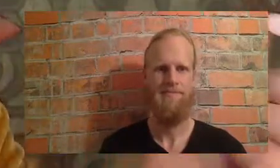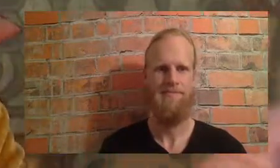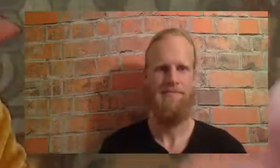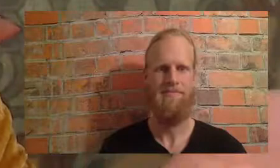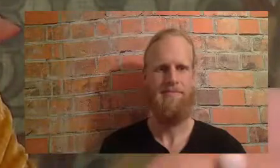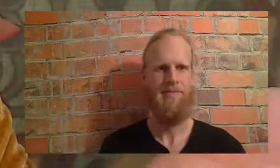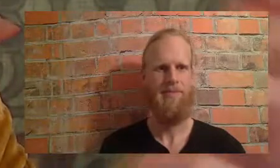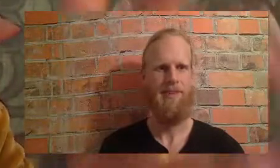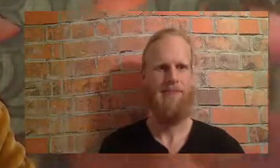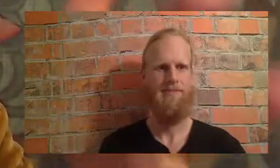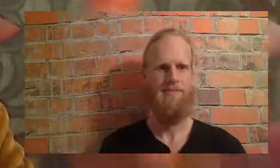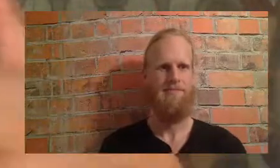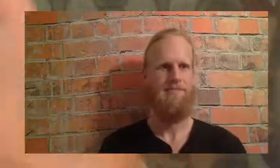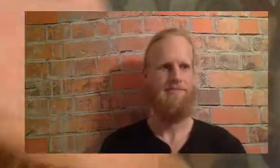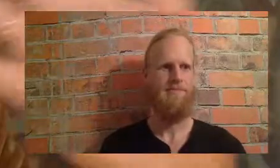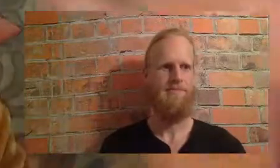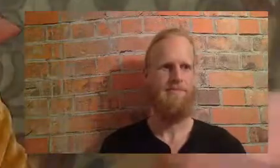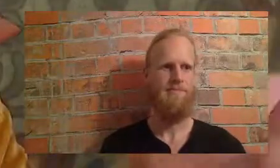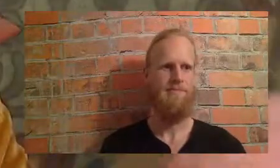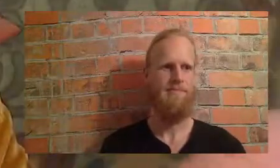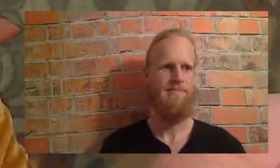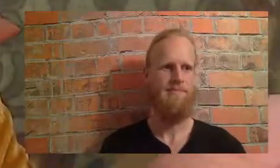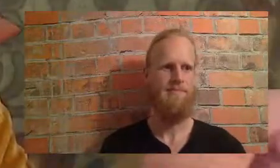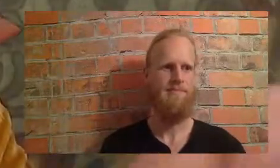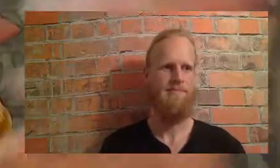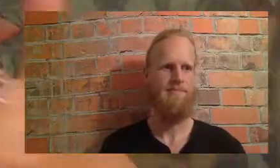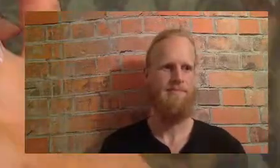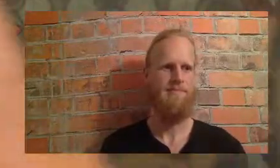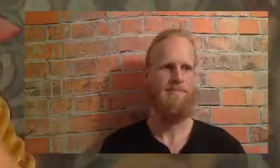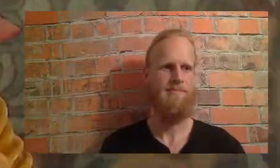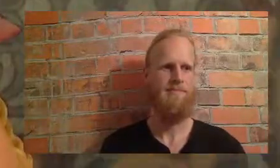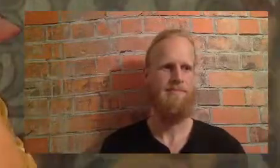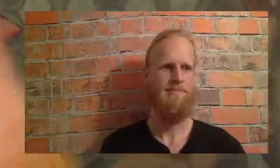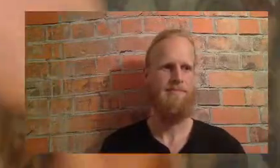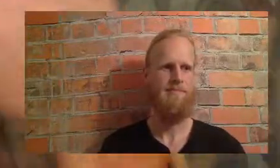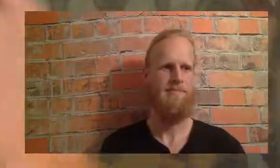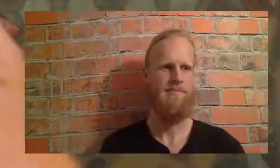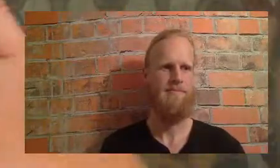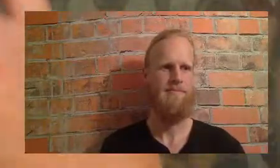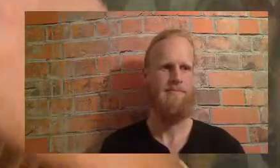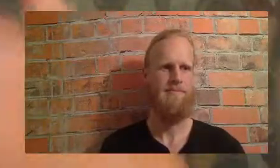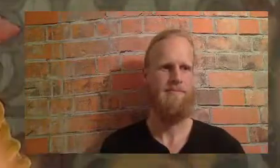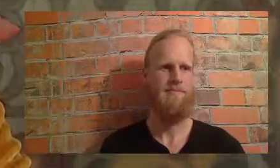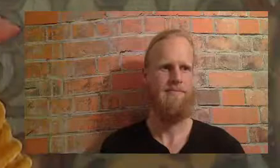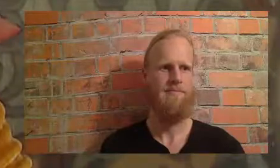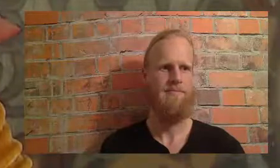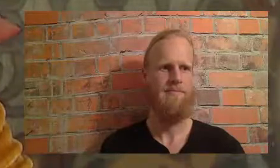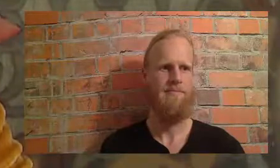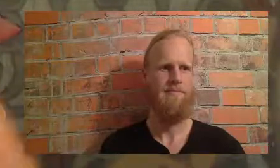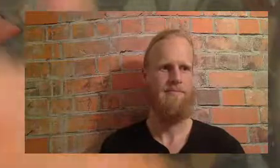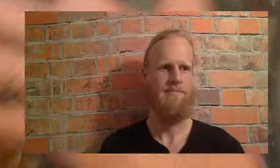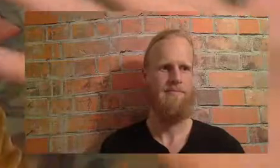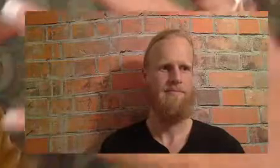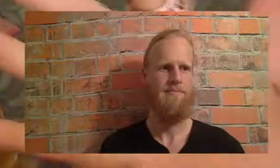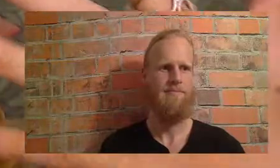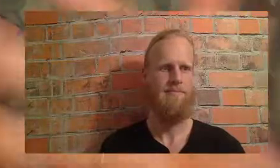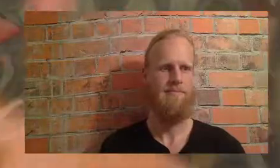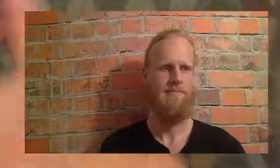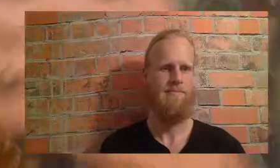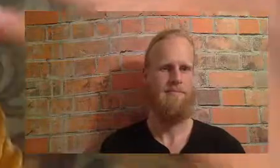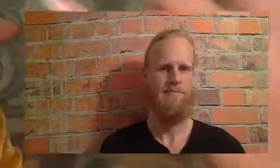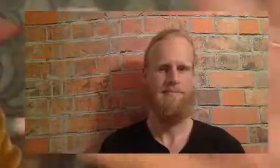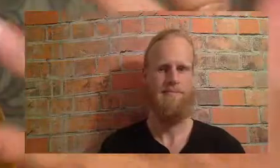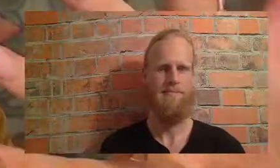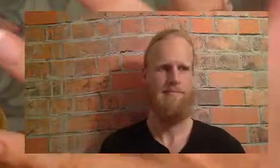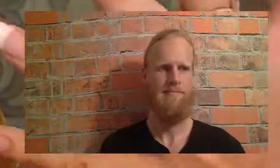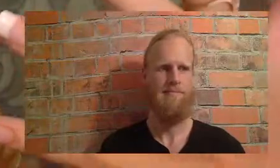go far beyond this week. This is our big launch. But my goal is to do this every single week. And when there's enough people